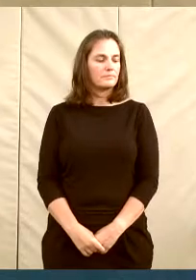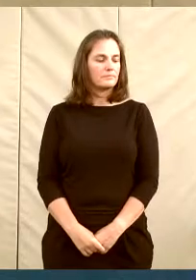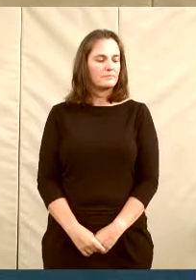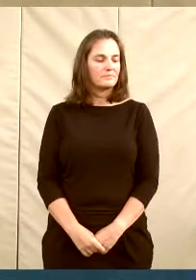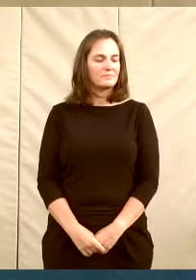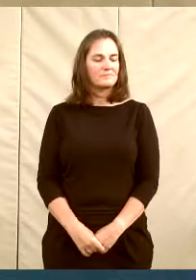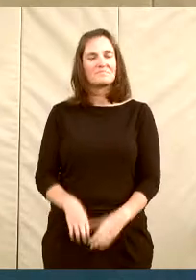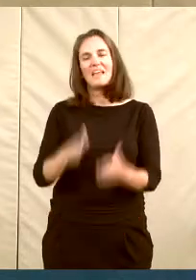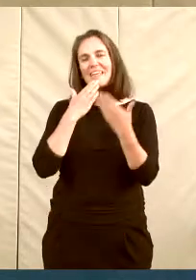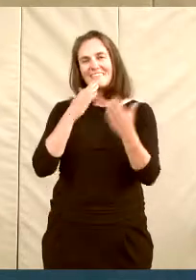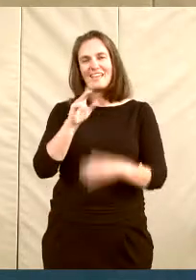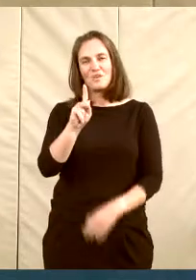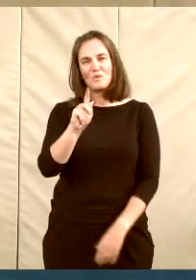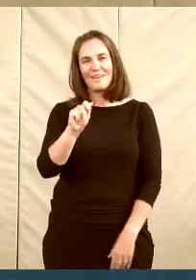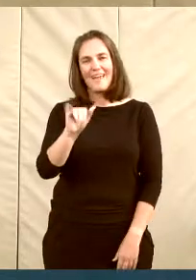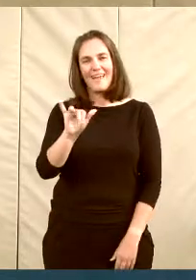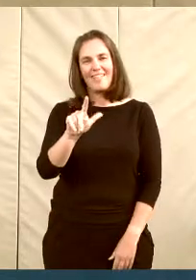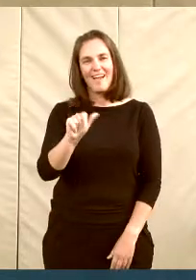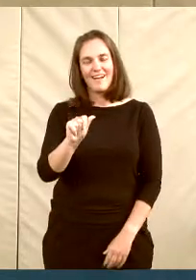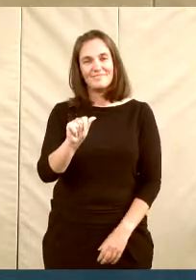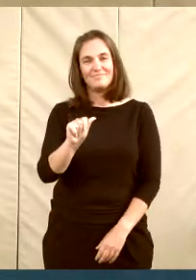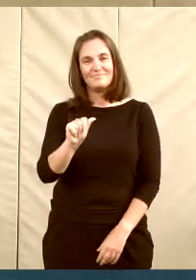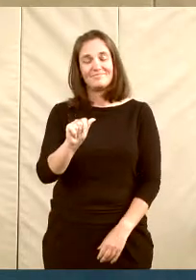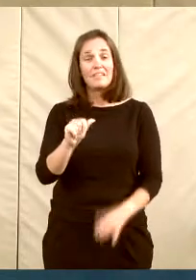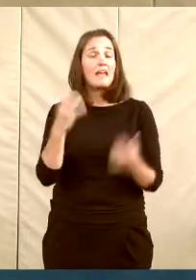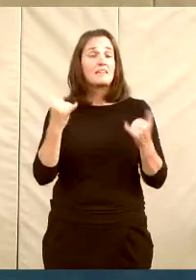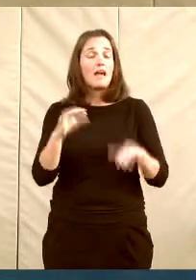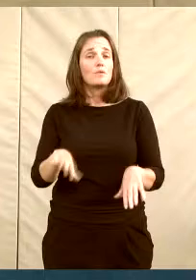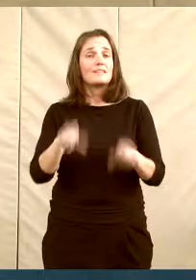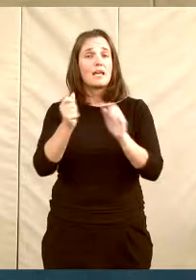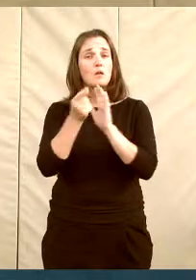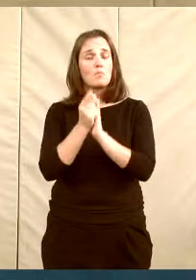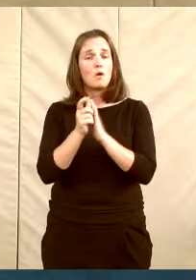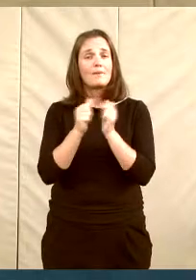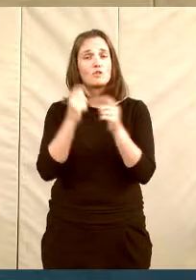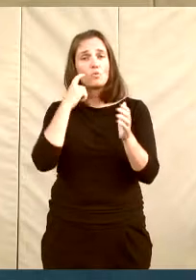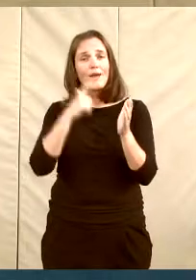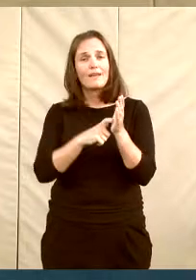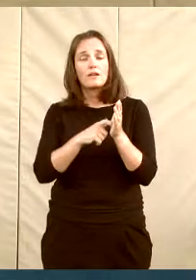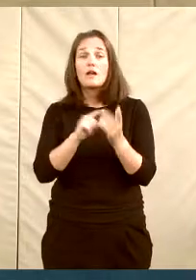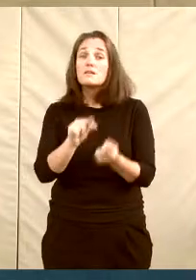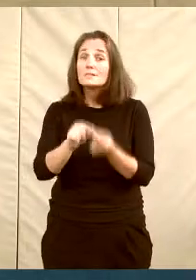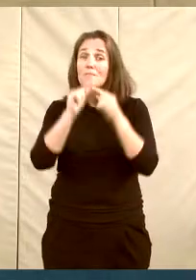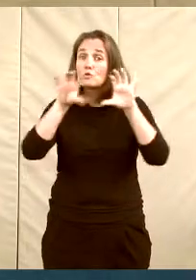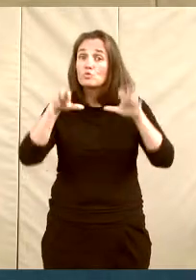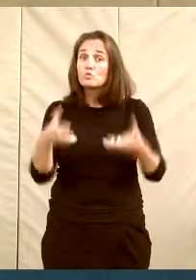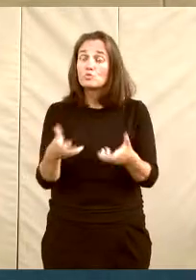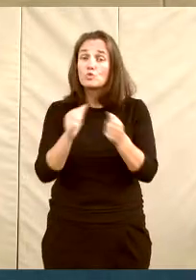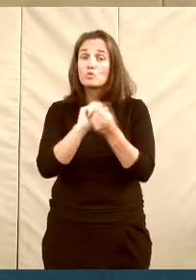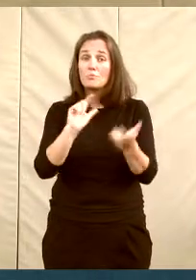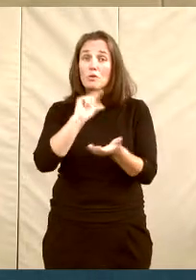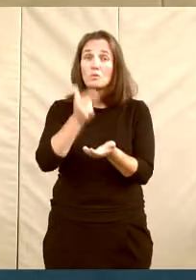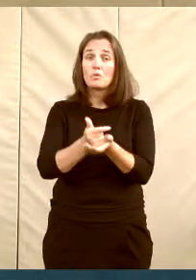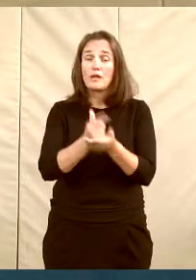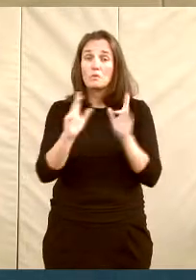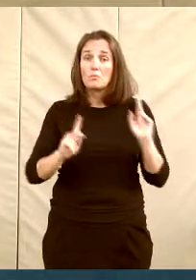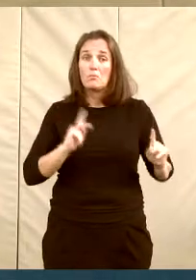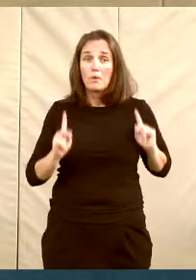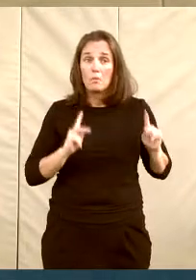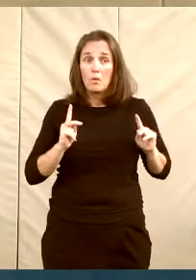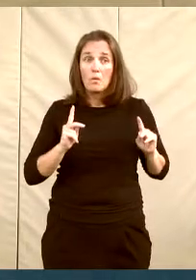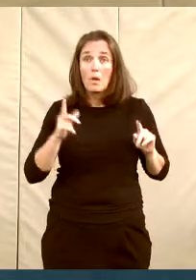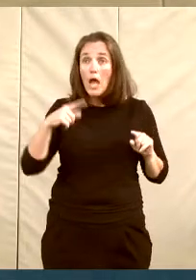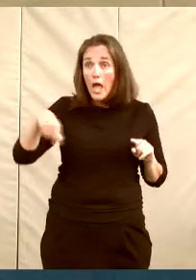Thank you, Kayla. I would like to take a moment to recognize a very special group of graduates. If you